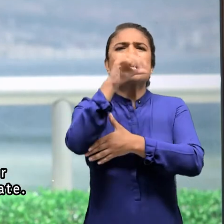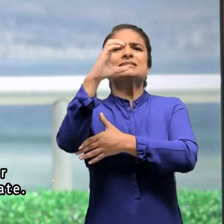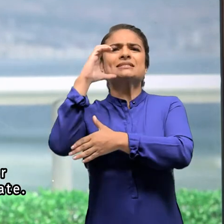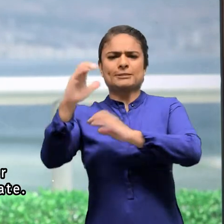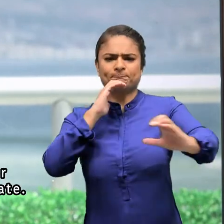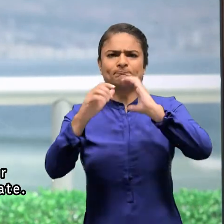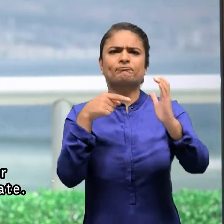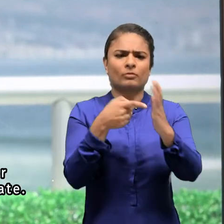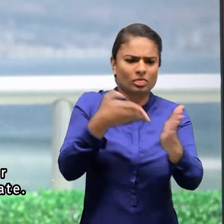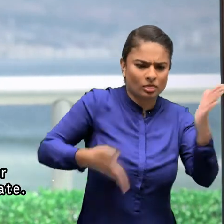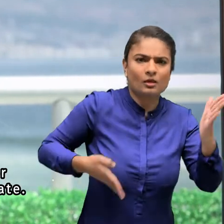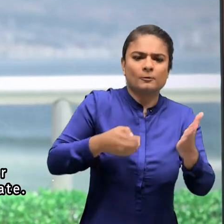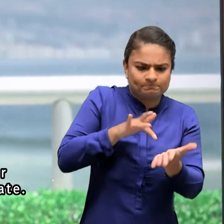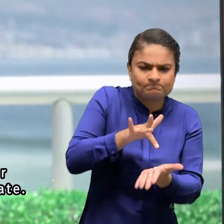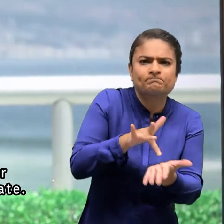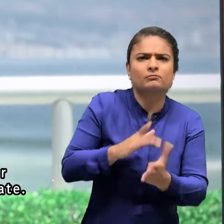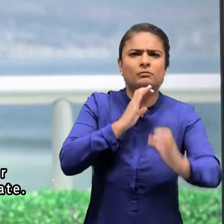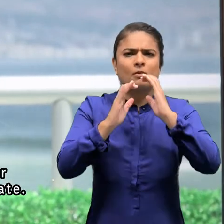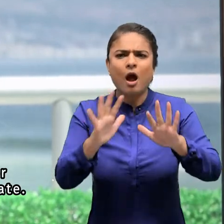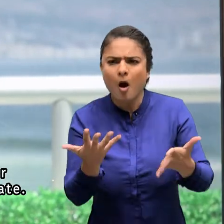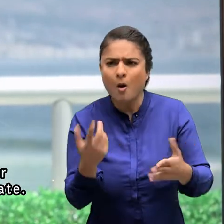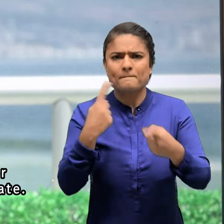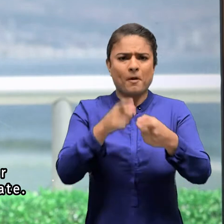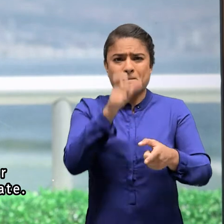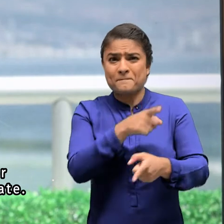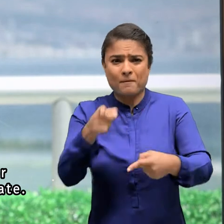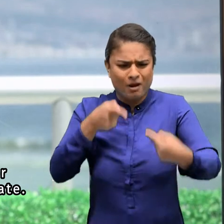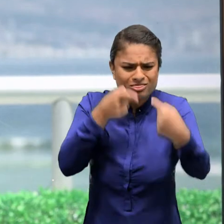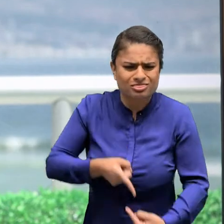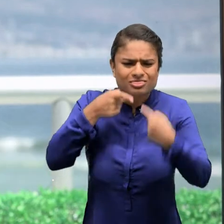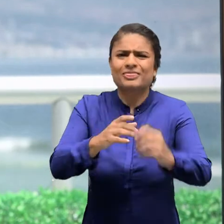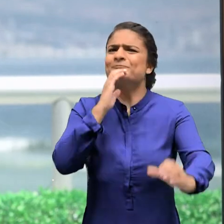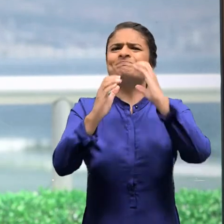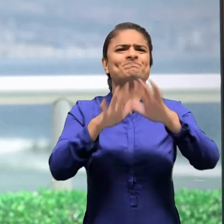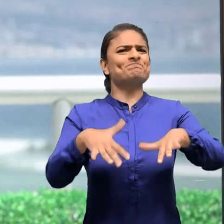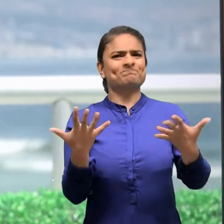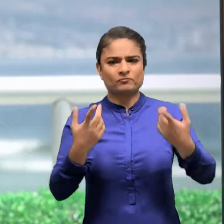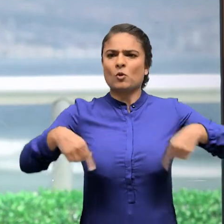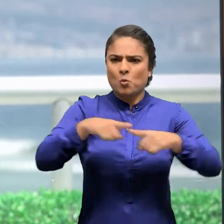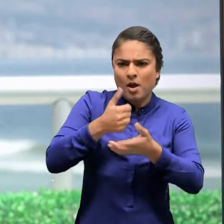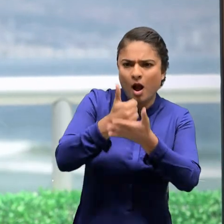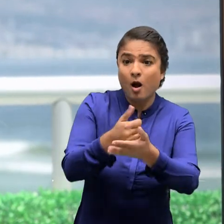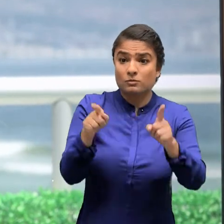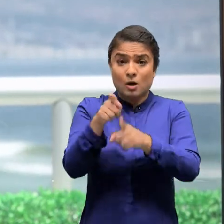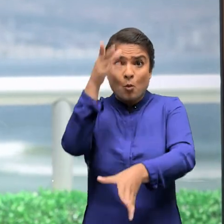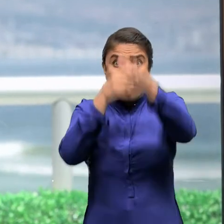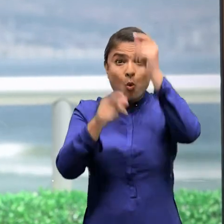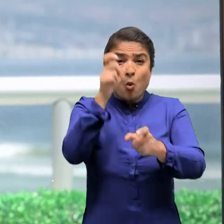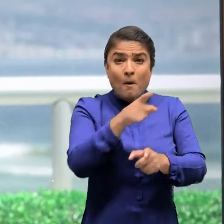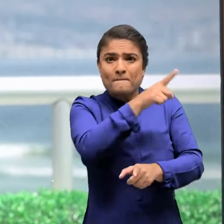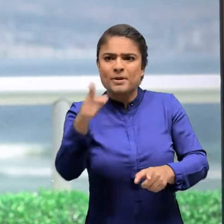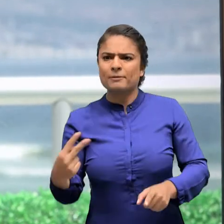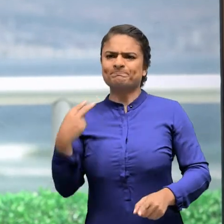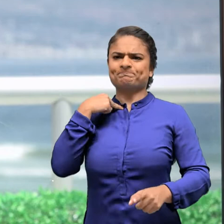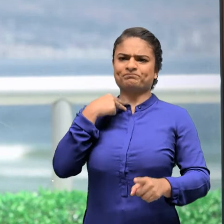devices makes communication easier for those who struggle to communicate. We also learn how these very devices are